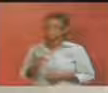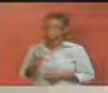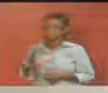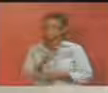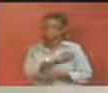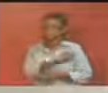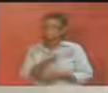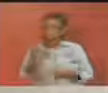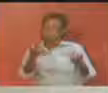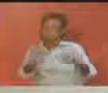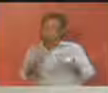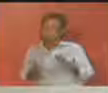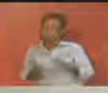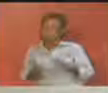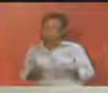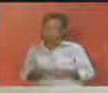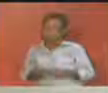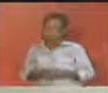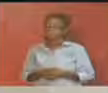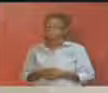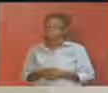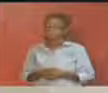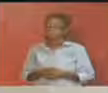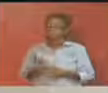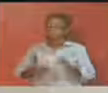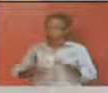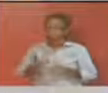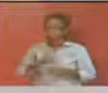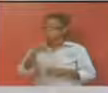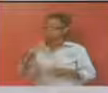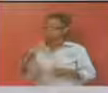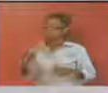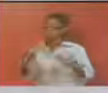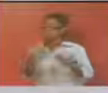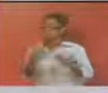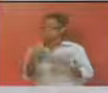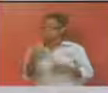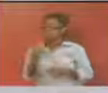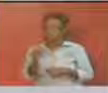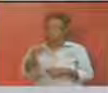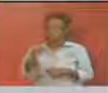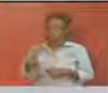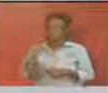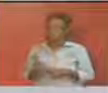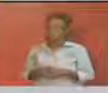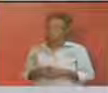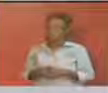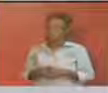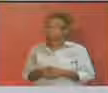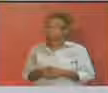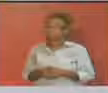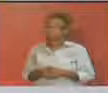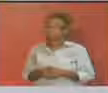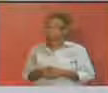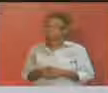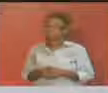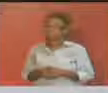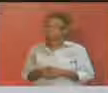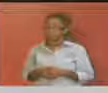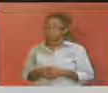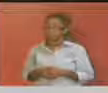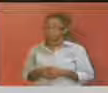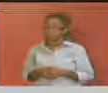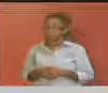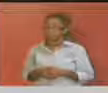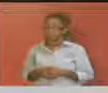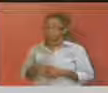the case of AstraZeneca. Thank you. Okay, so thank you for your two questions. So I'll give you the answer. Yes, IDB, we